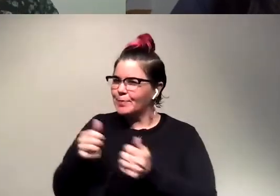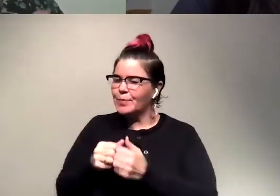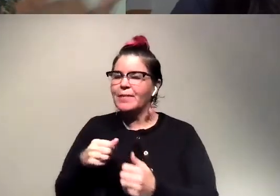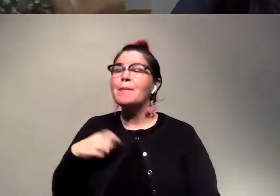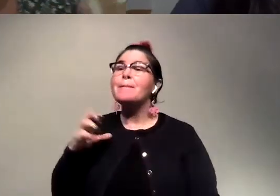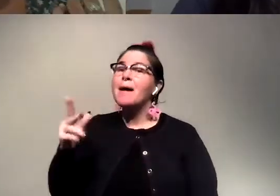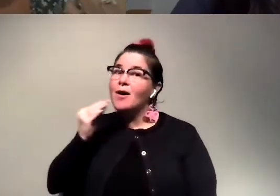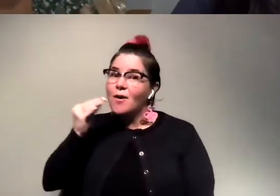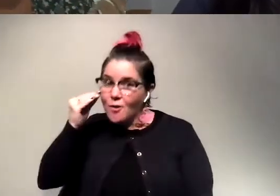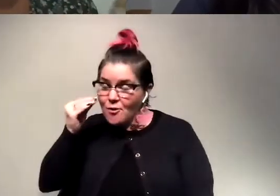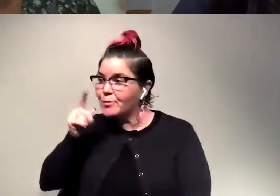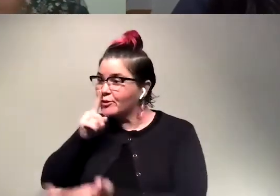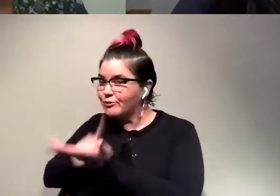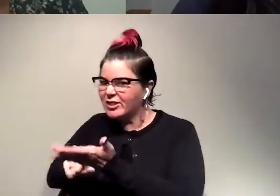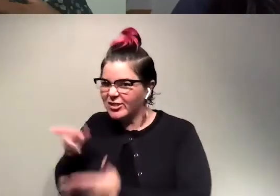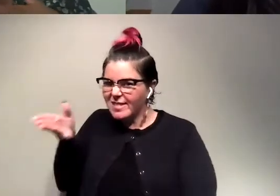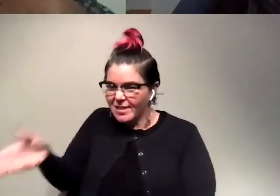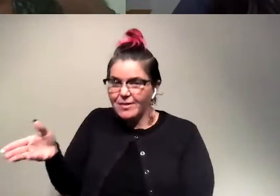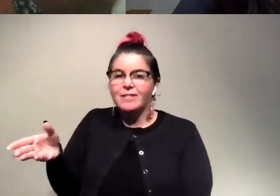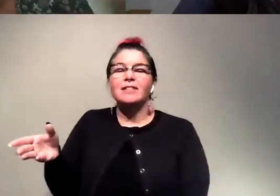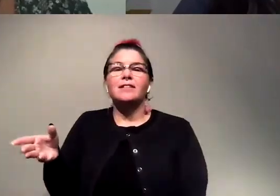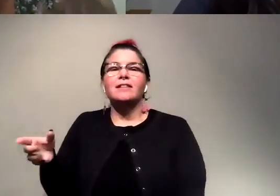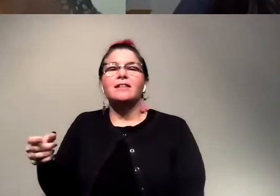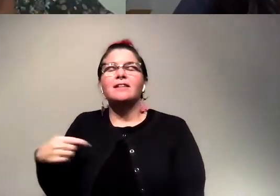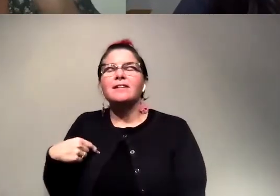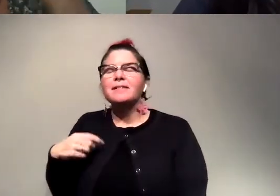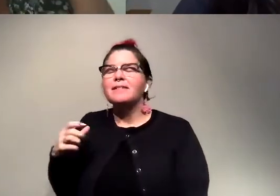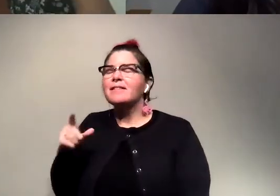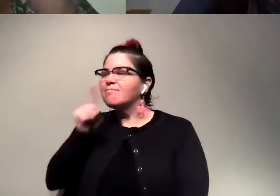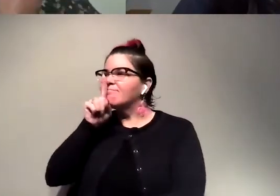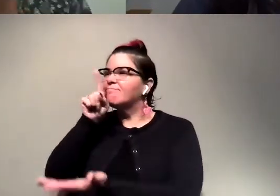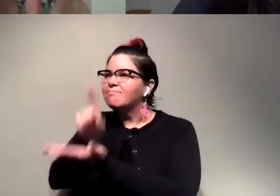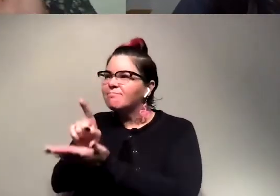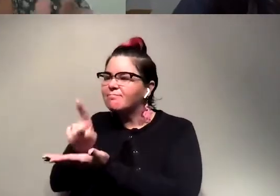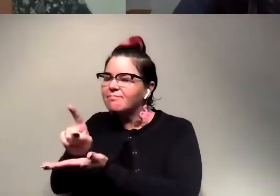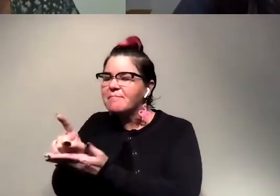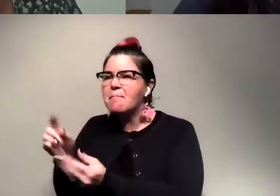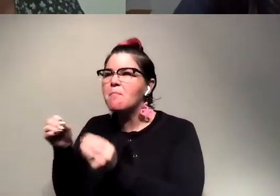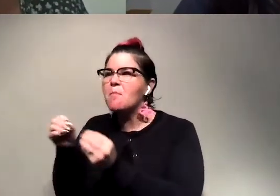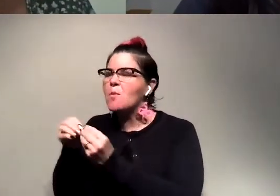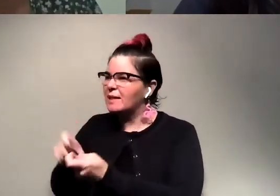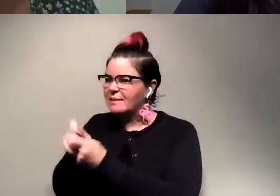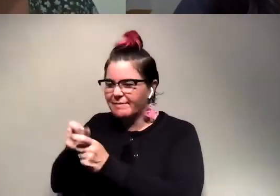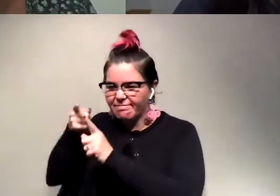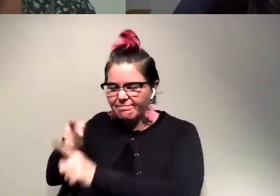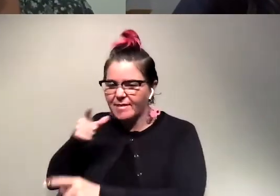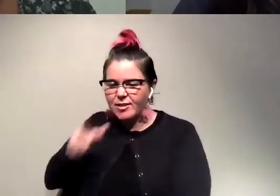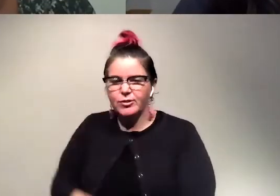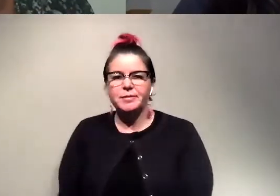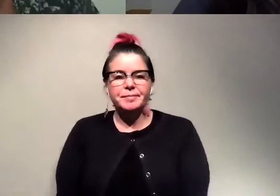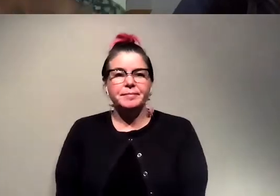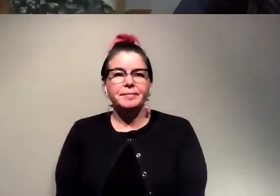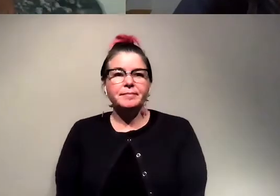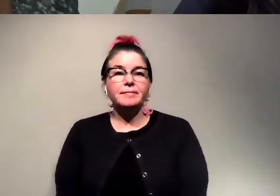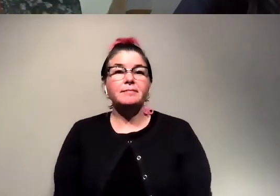do this research. And I fell in love even more with this specific group of lizards. So right now